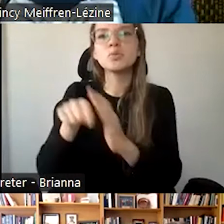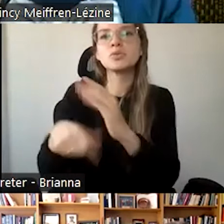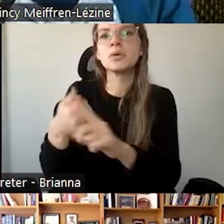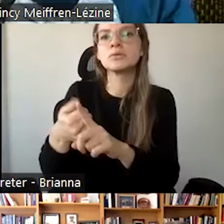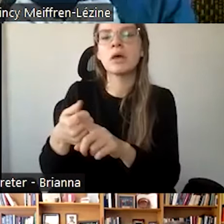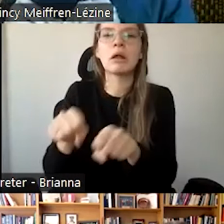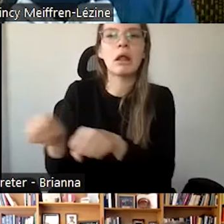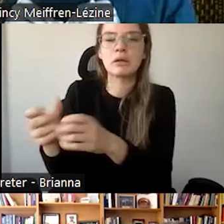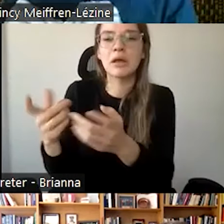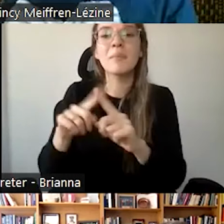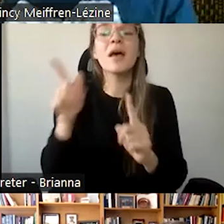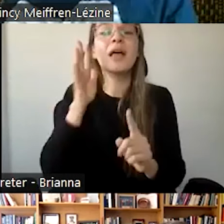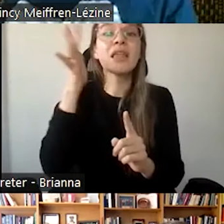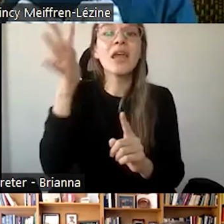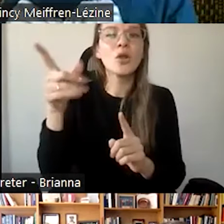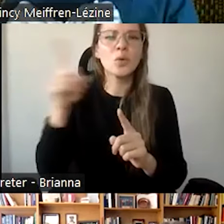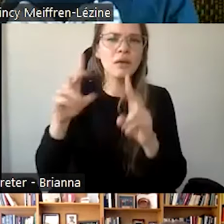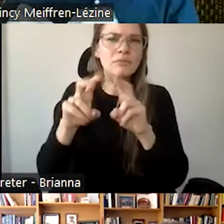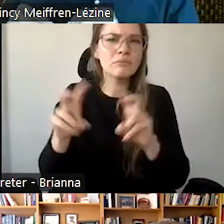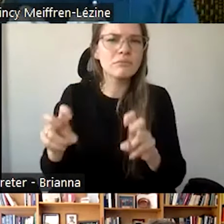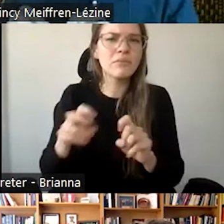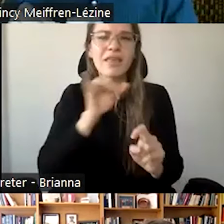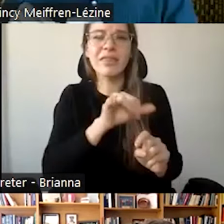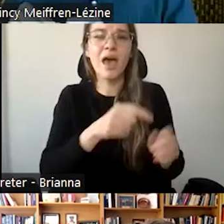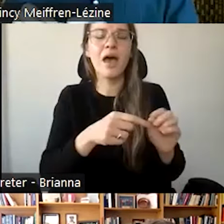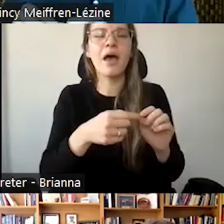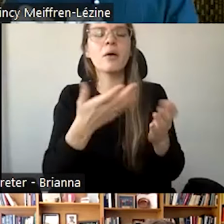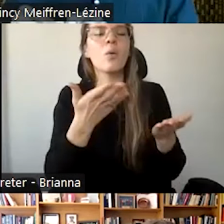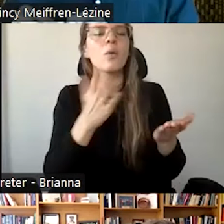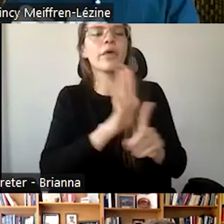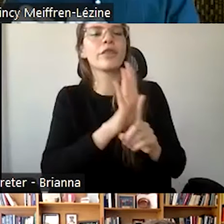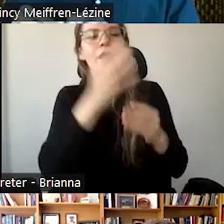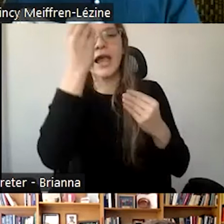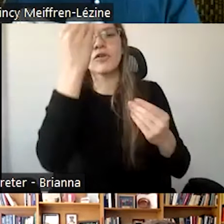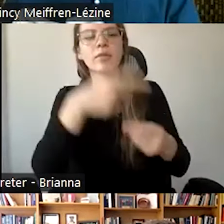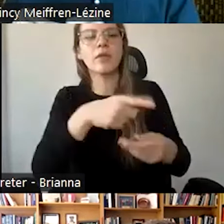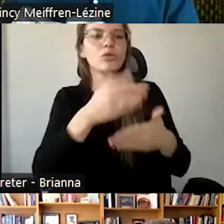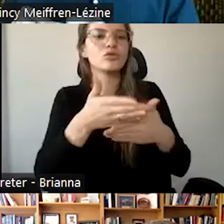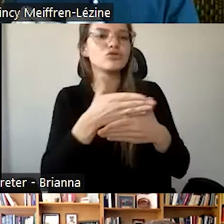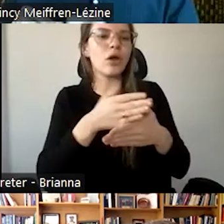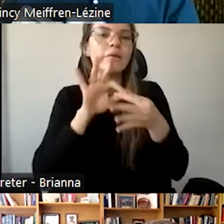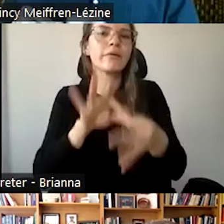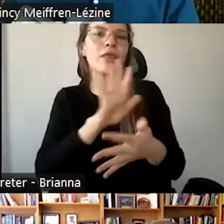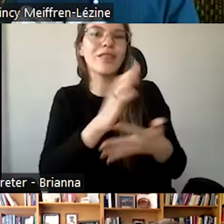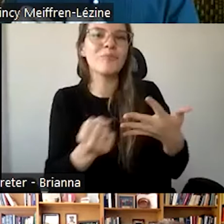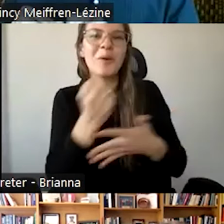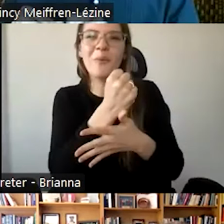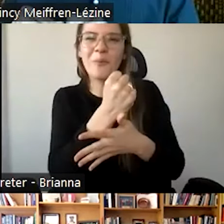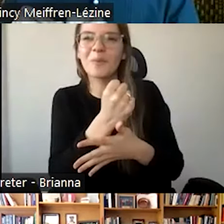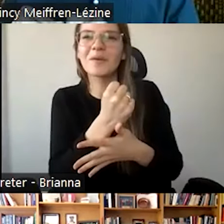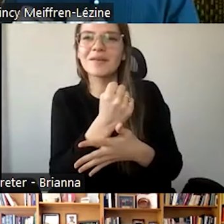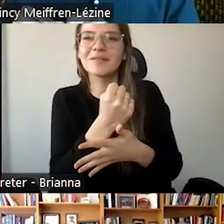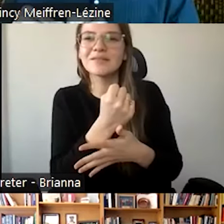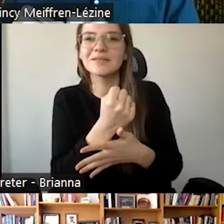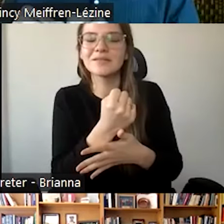you can examine them in terms of what information they might give towards somebody's priorities. So one of